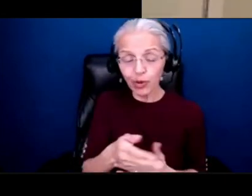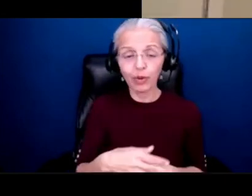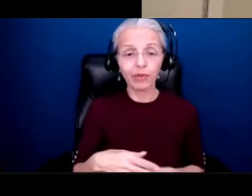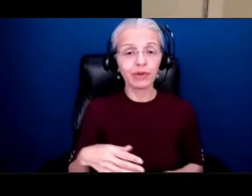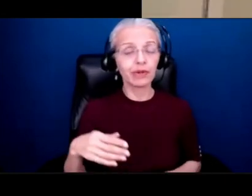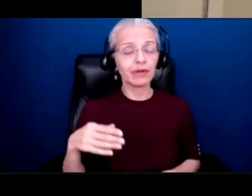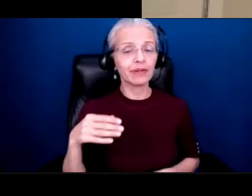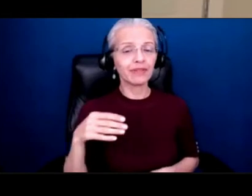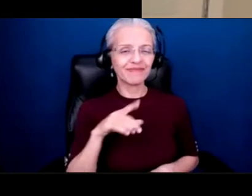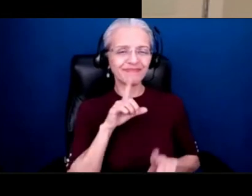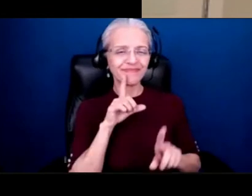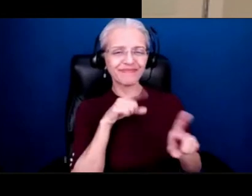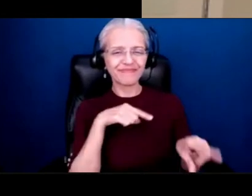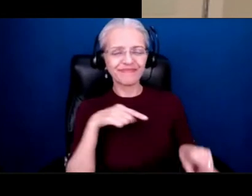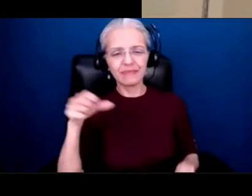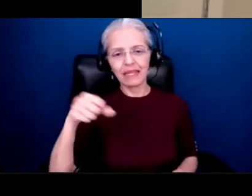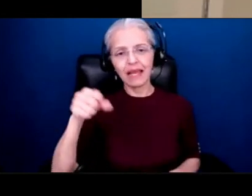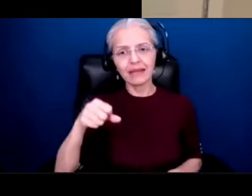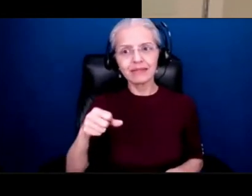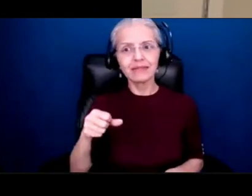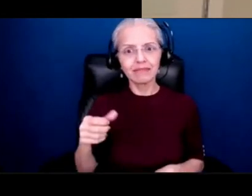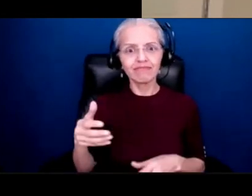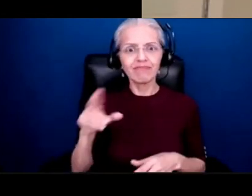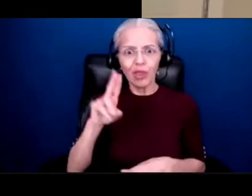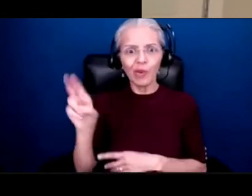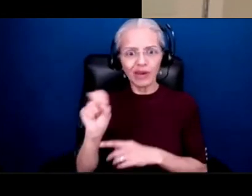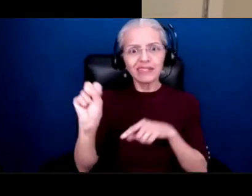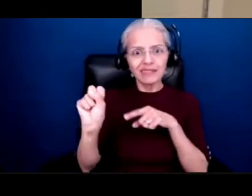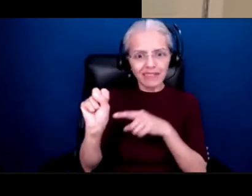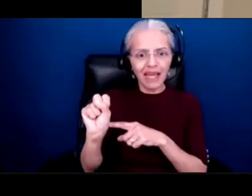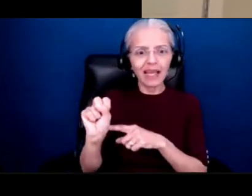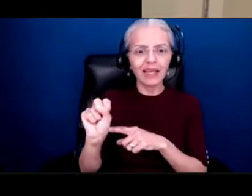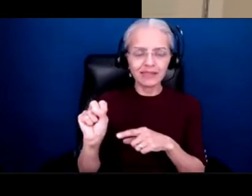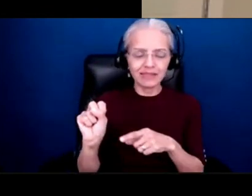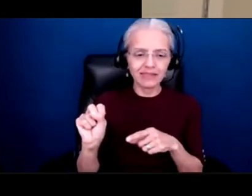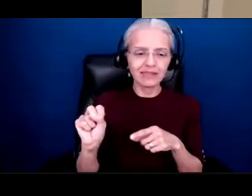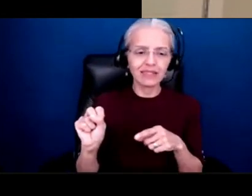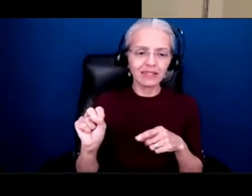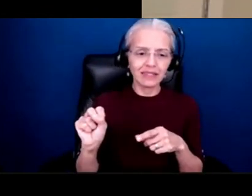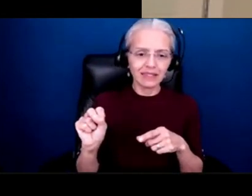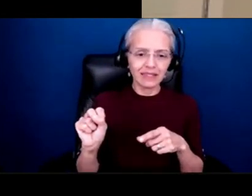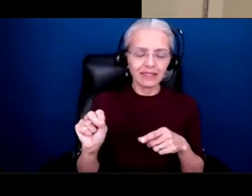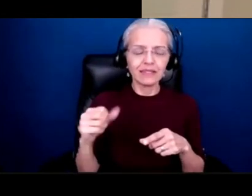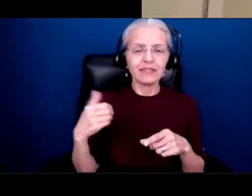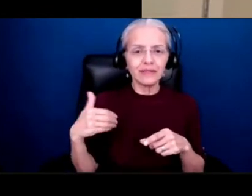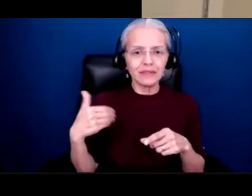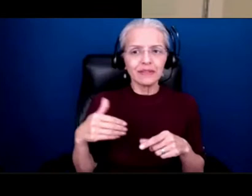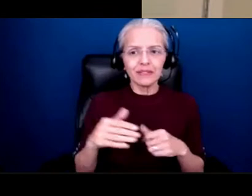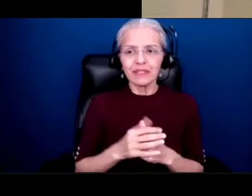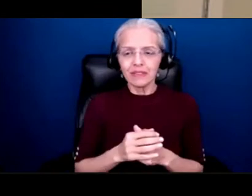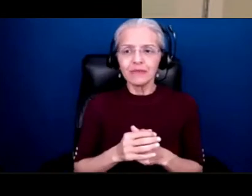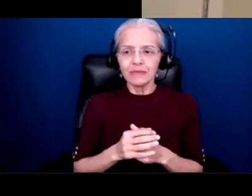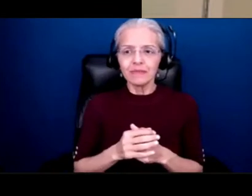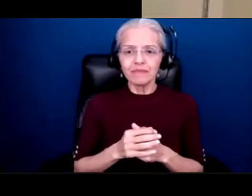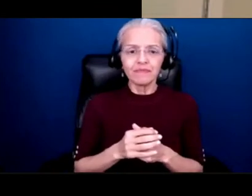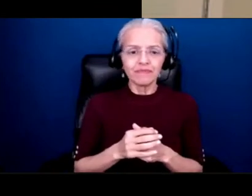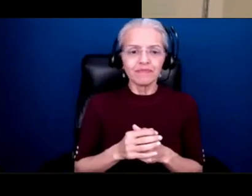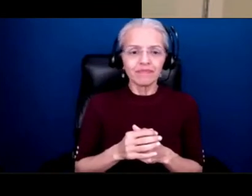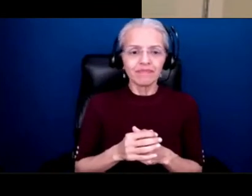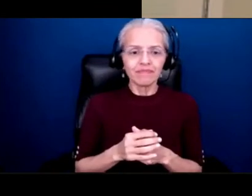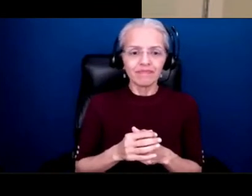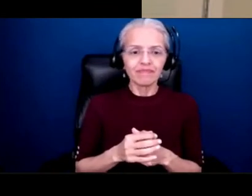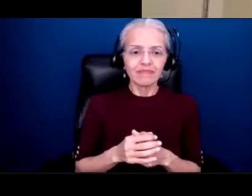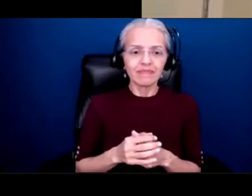I am living in the United States and somebody born and raised in the Midwest, now I'm in